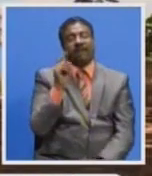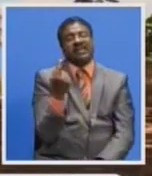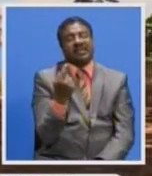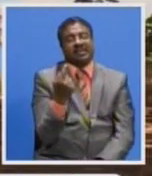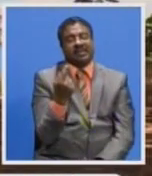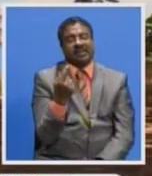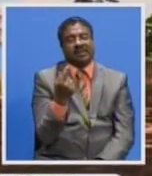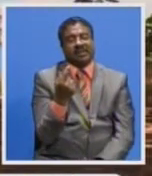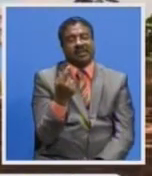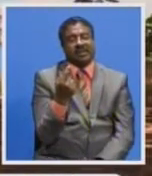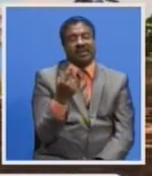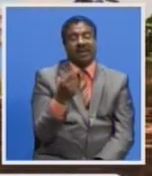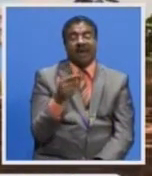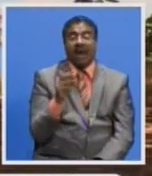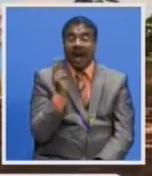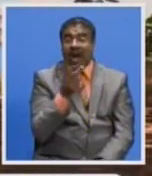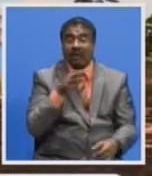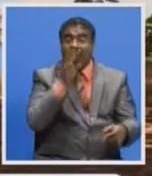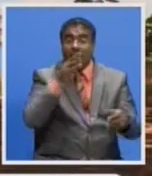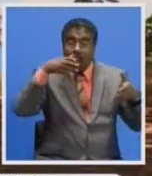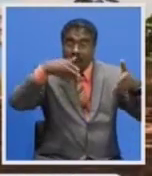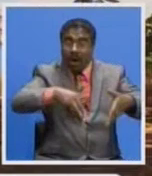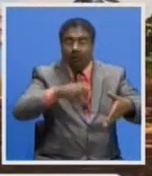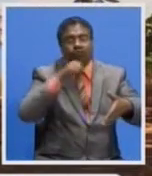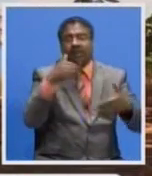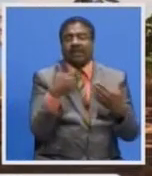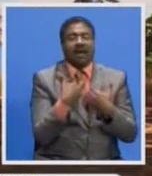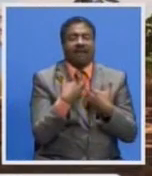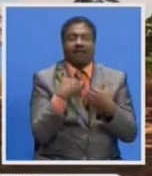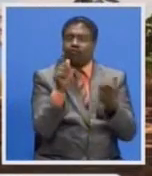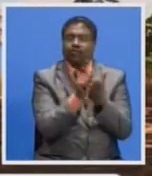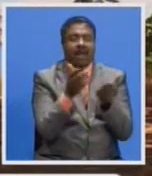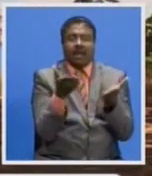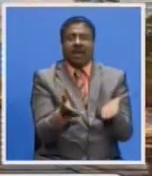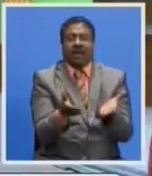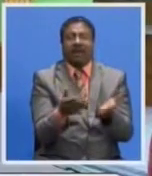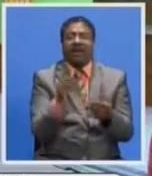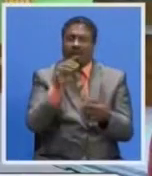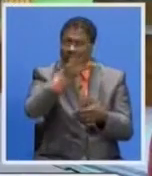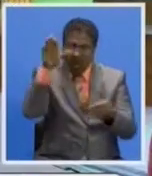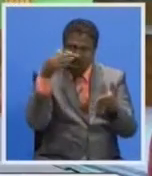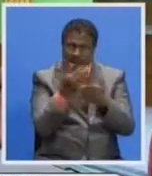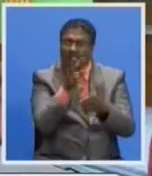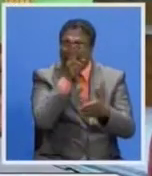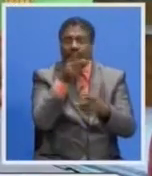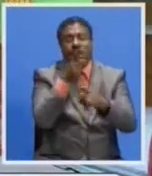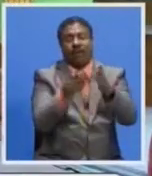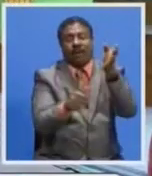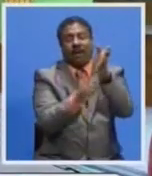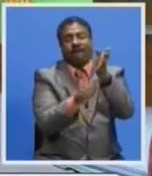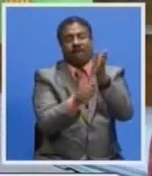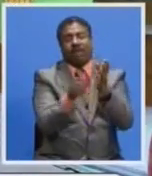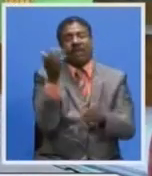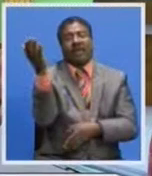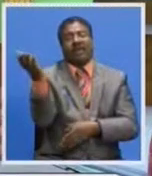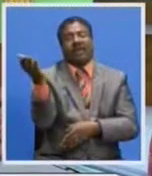Lusaka. All the water we use in Lusaka, we pull it from Kafue, 45 kilometers into Lusaka. Now, that part I've